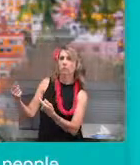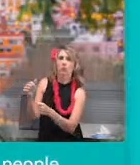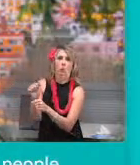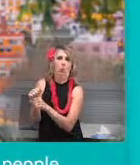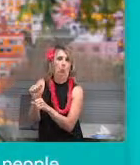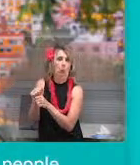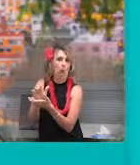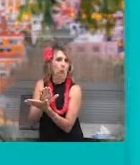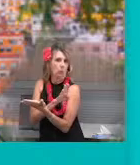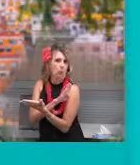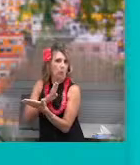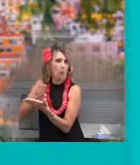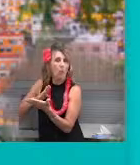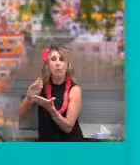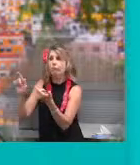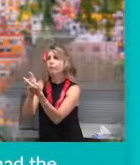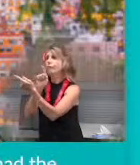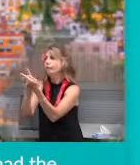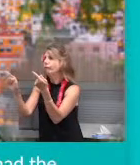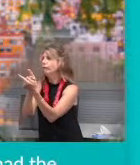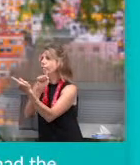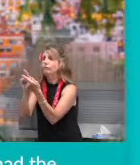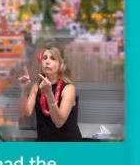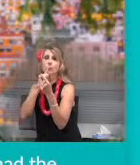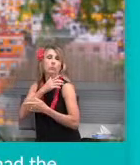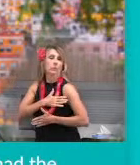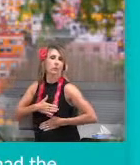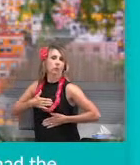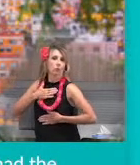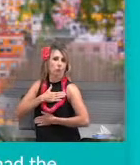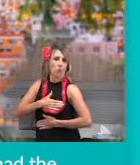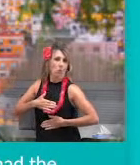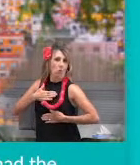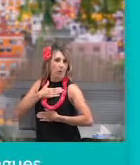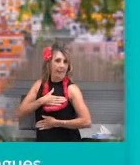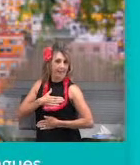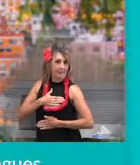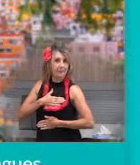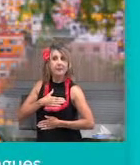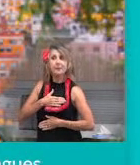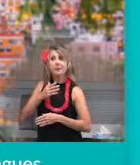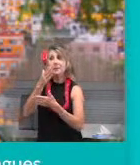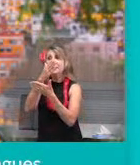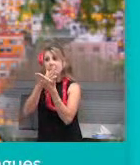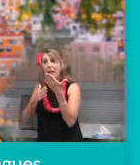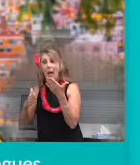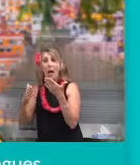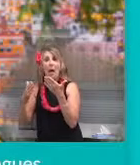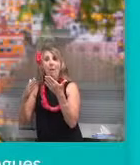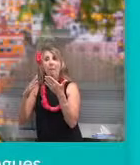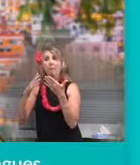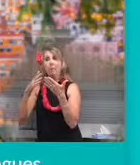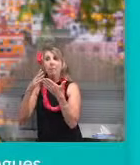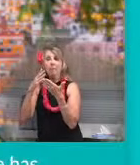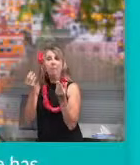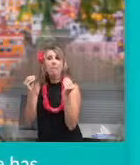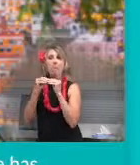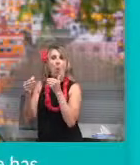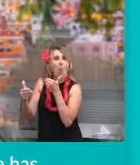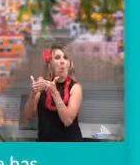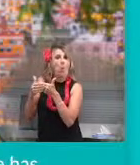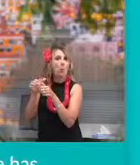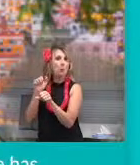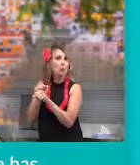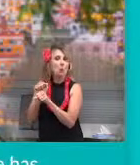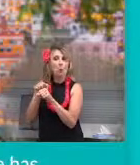has enjoyed the many people across the system that he has met, and those he has had the pleasure to know better as colleagues.